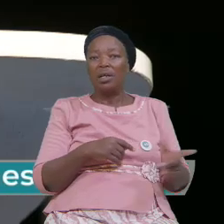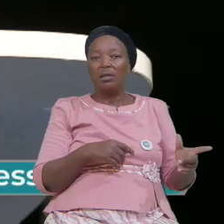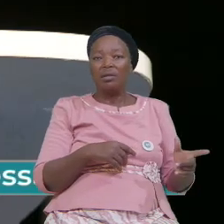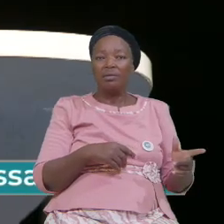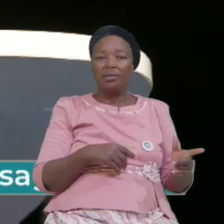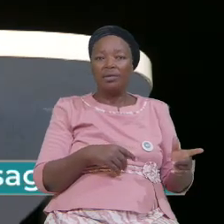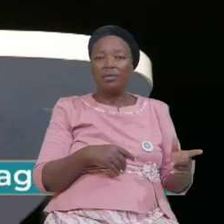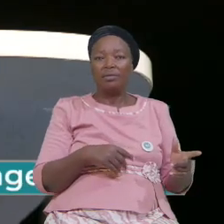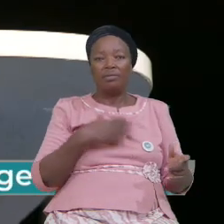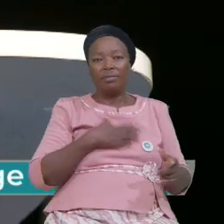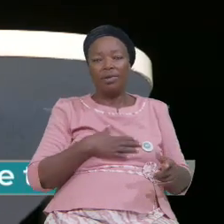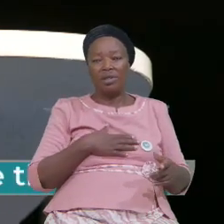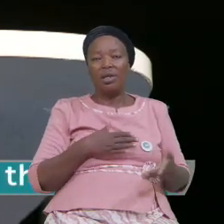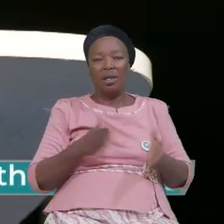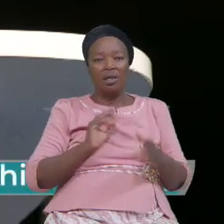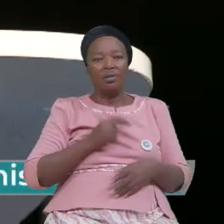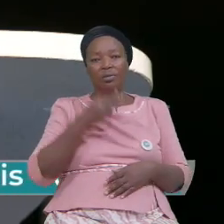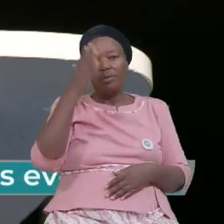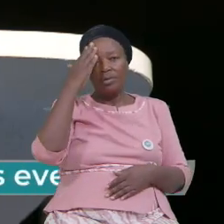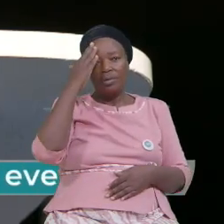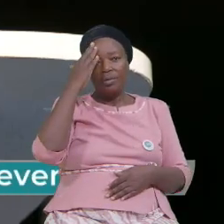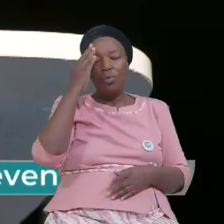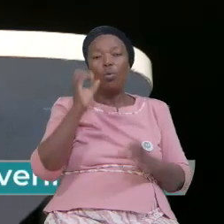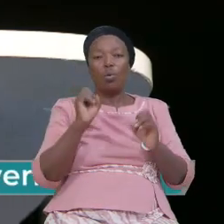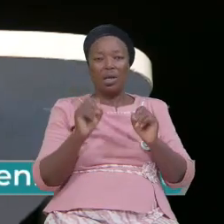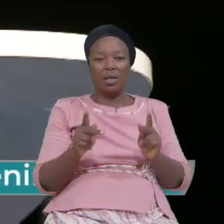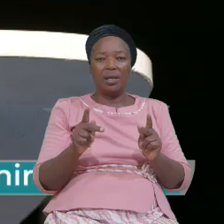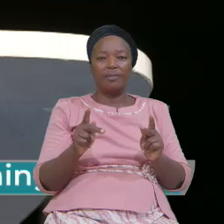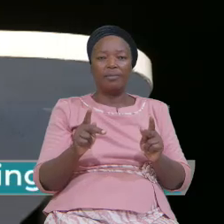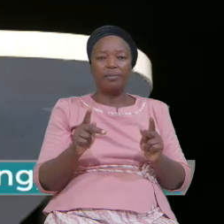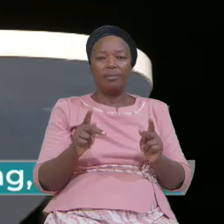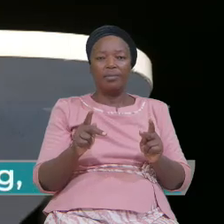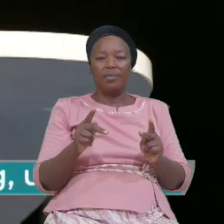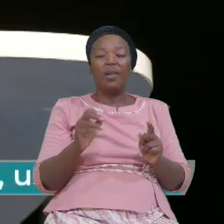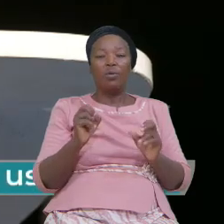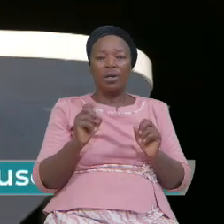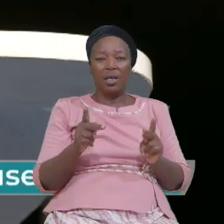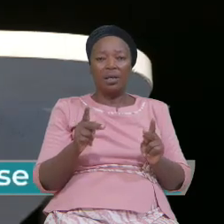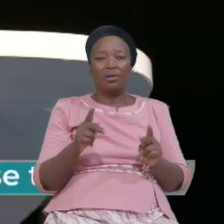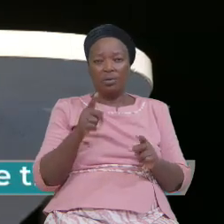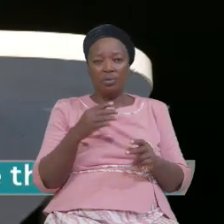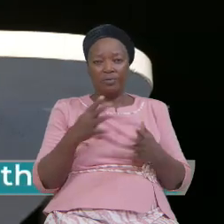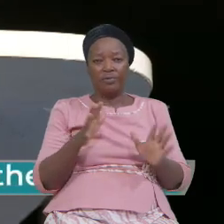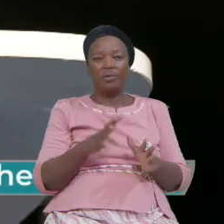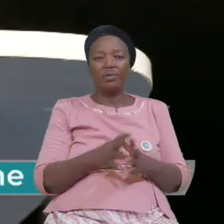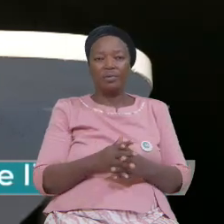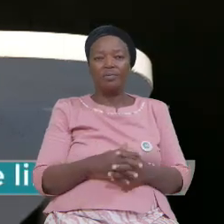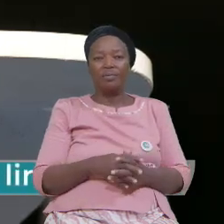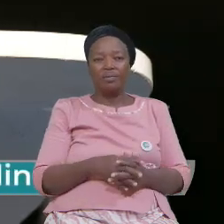we can raise the flag. Okay, at the left hand side, we can see the flag there.